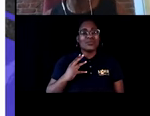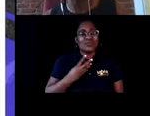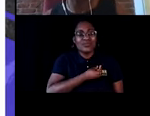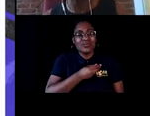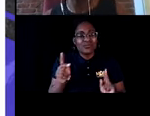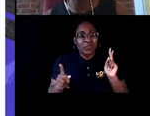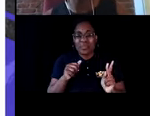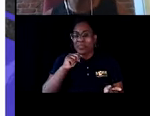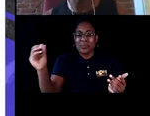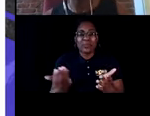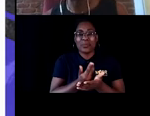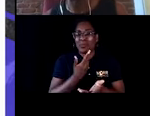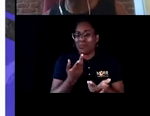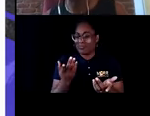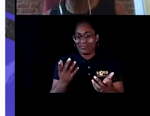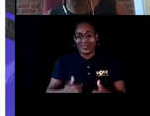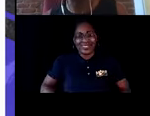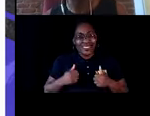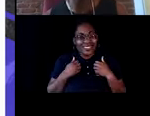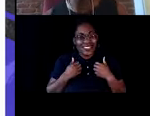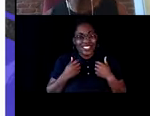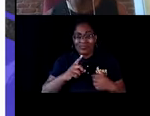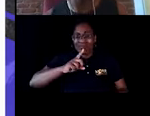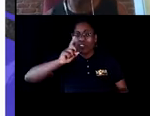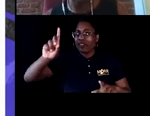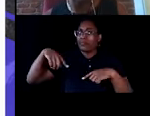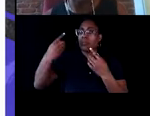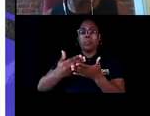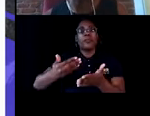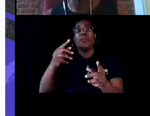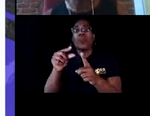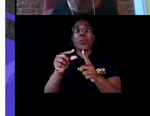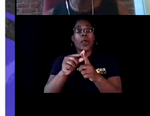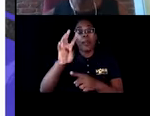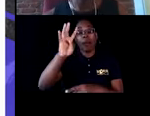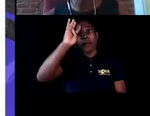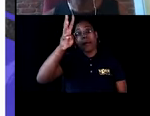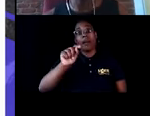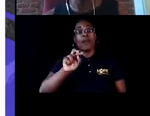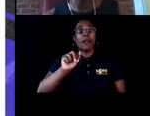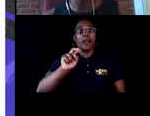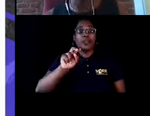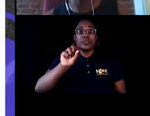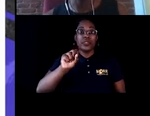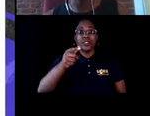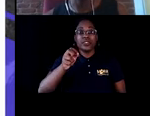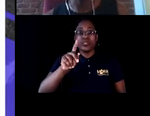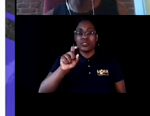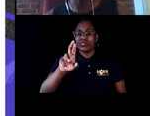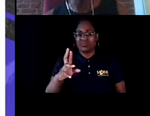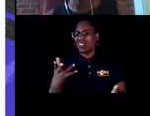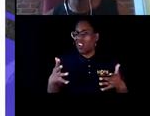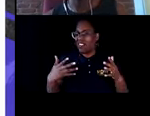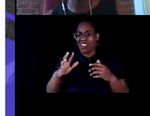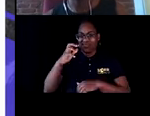existed throughout time, before the word transgender existed, before the English language existed. Transphobia is also more than a moral